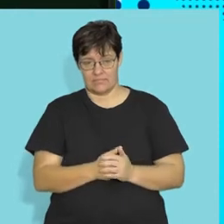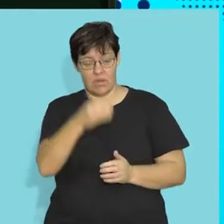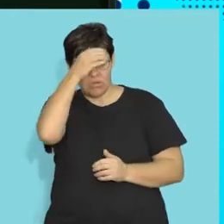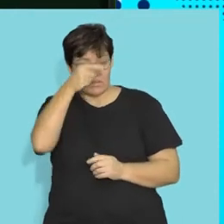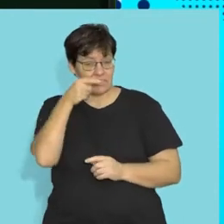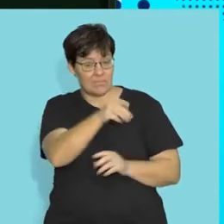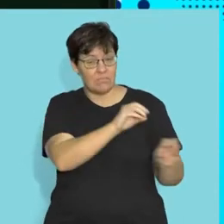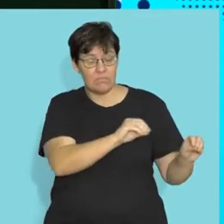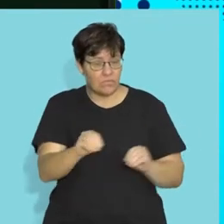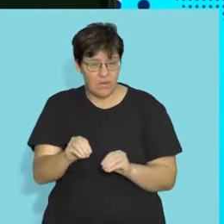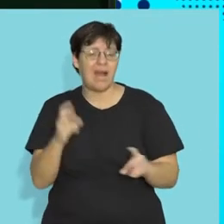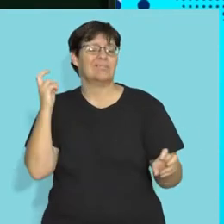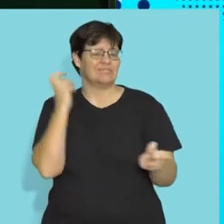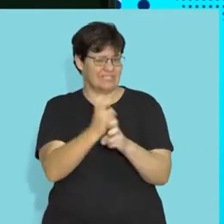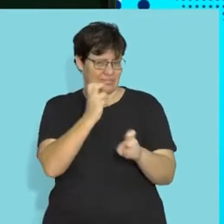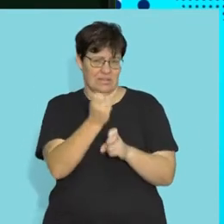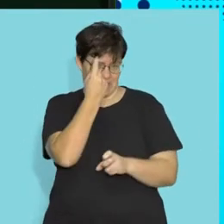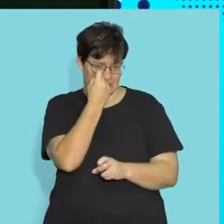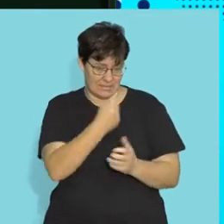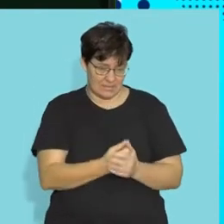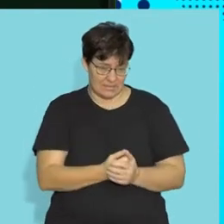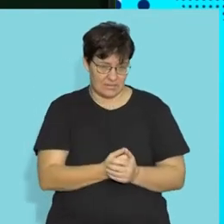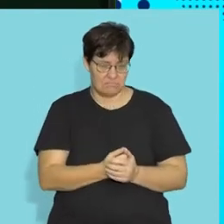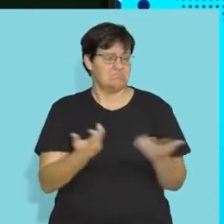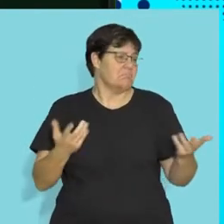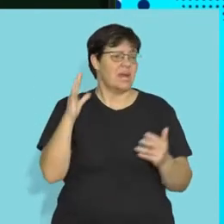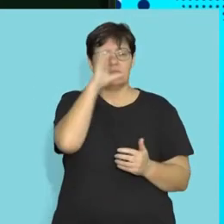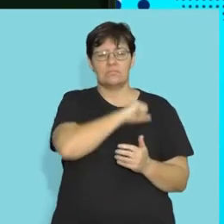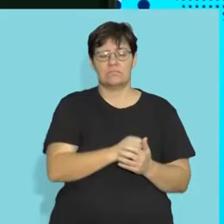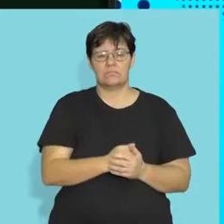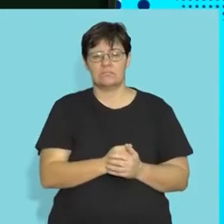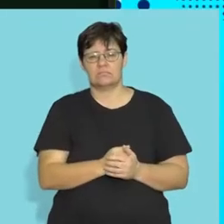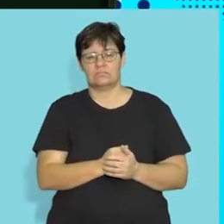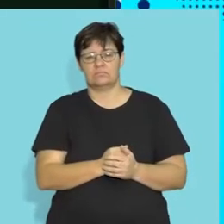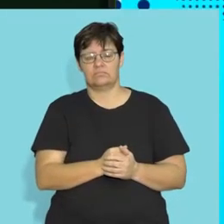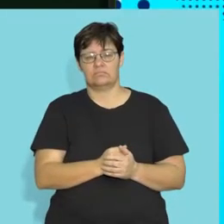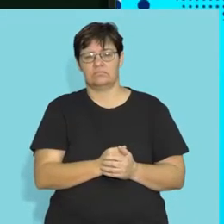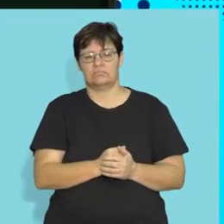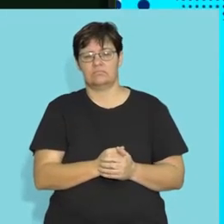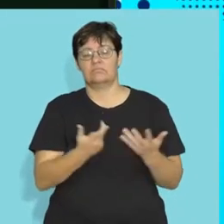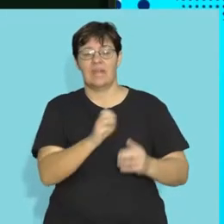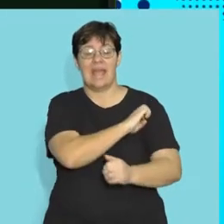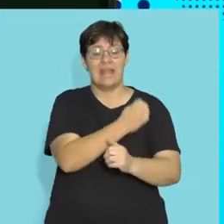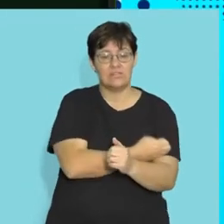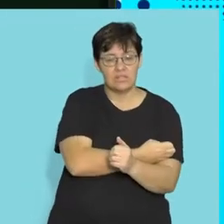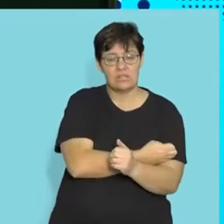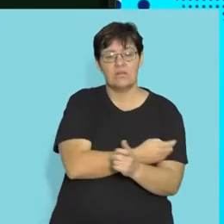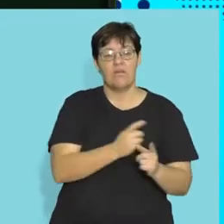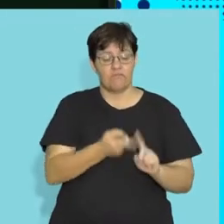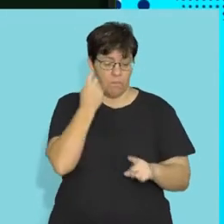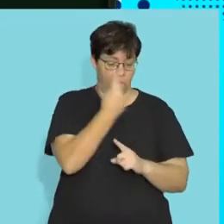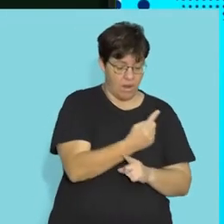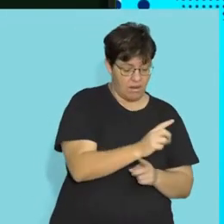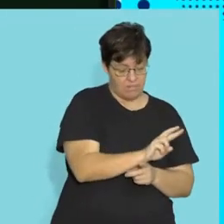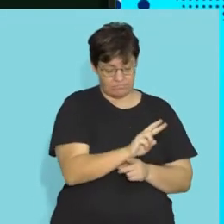The concept of energy moving is quite difficult to understand. Let's assume we kind of have energy being passed on